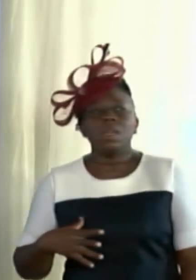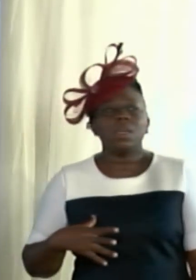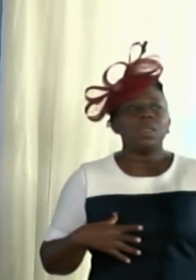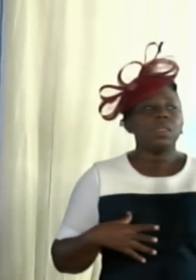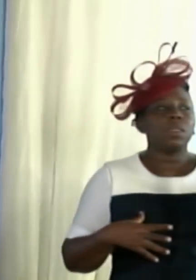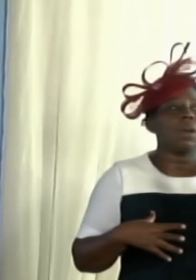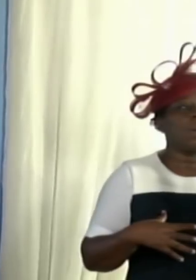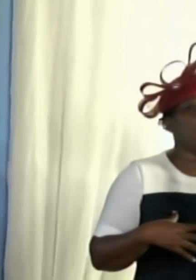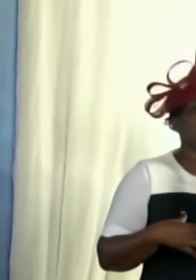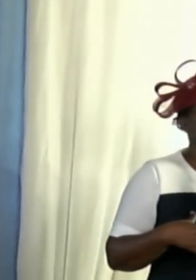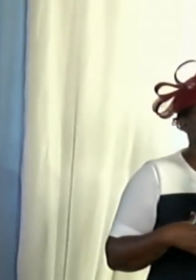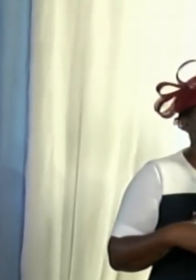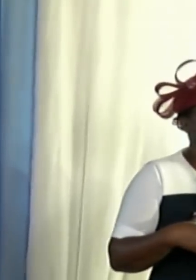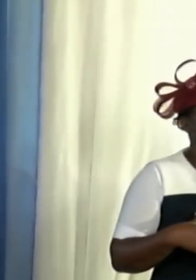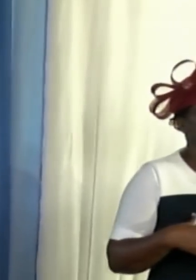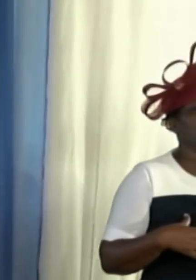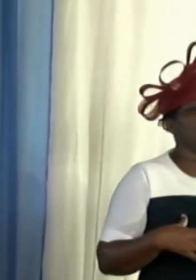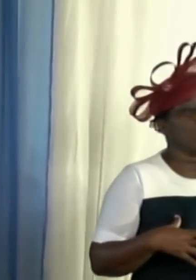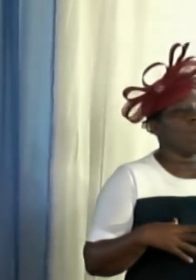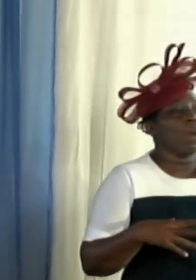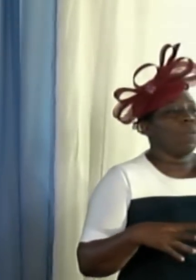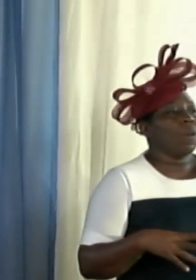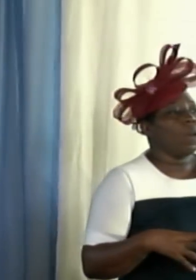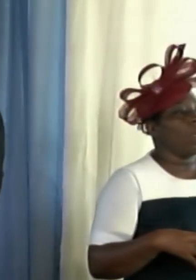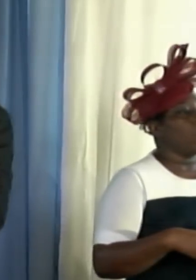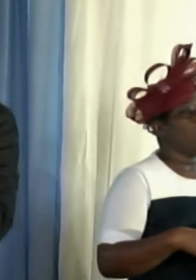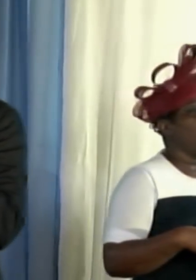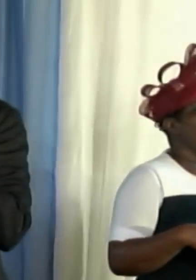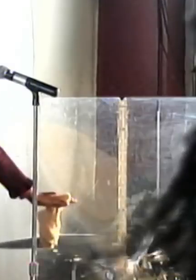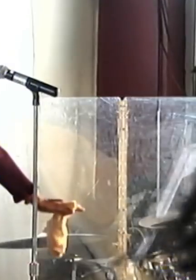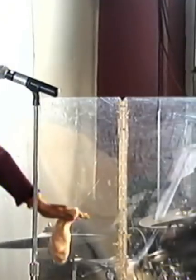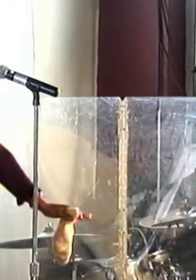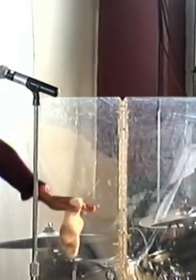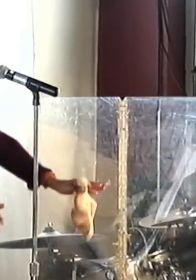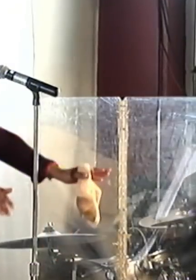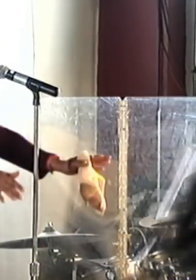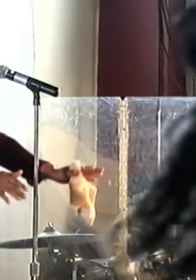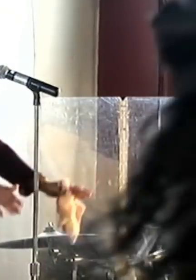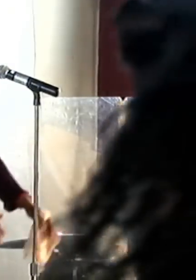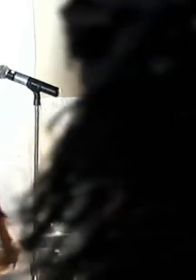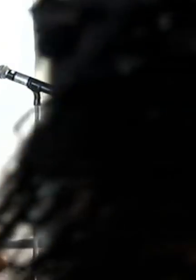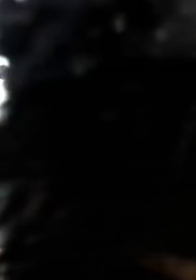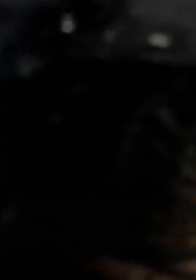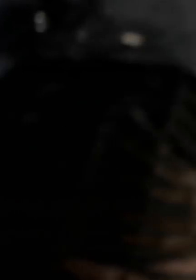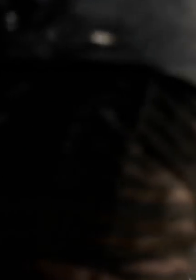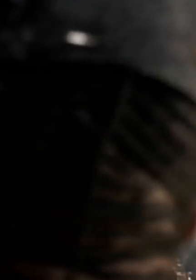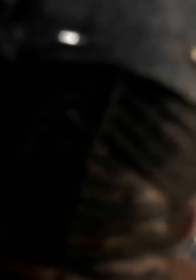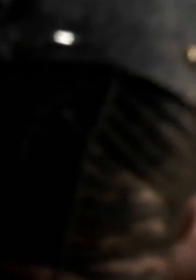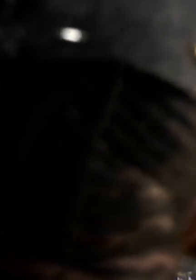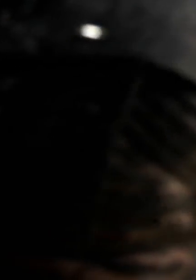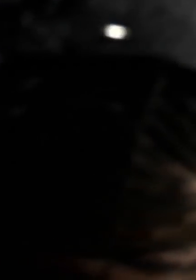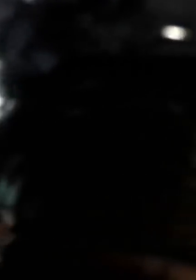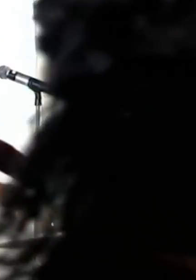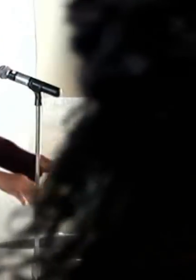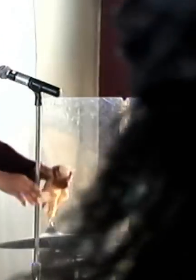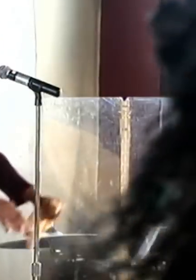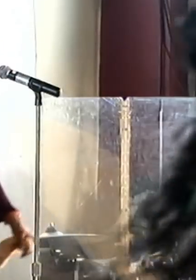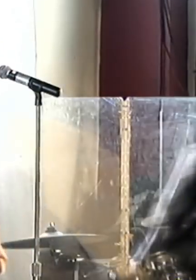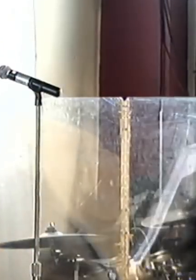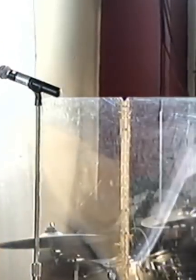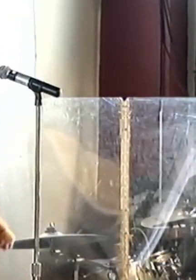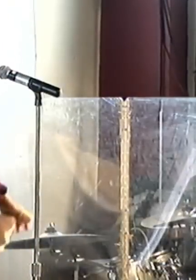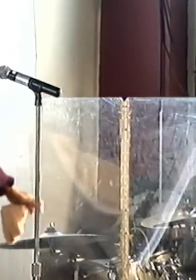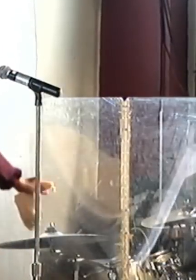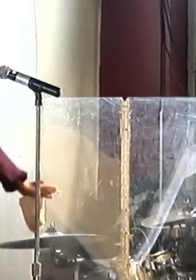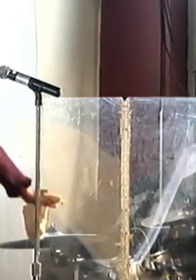and minister. Hallelujah. As only he alone can. I don't know what is happening to you. But I know